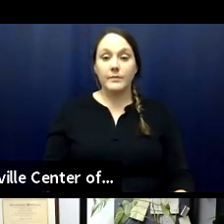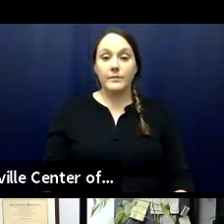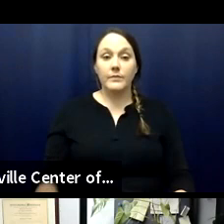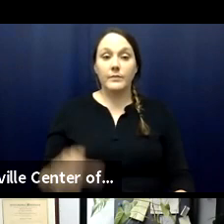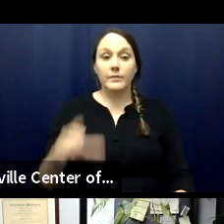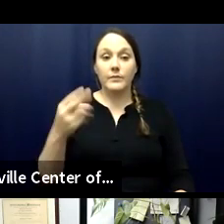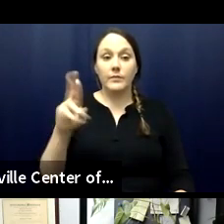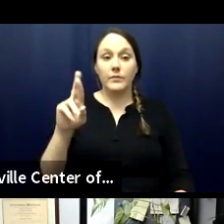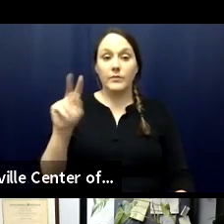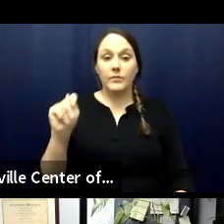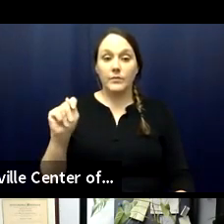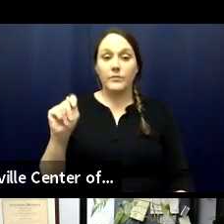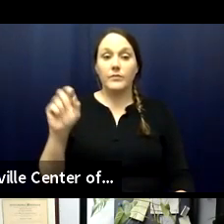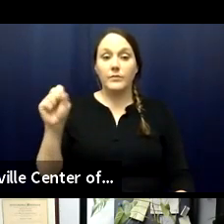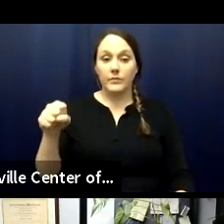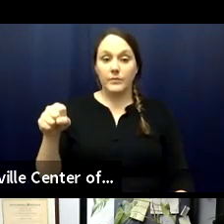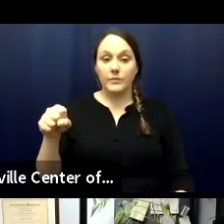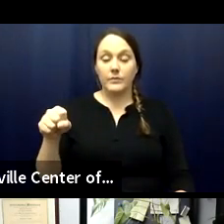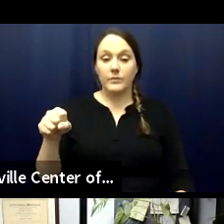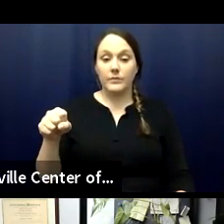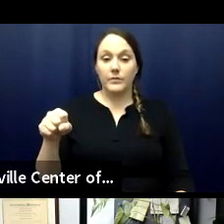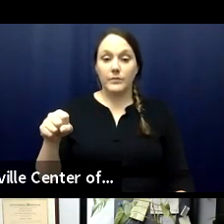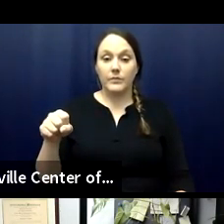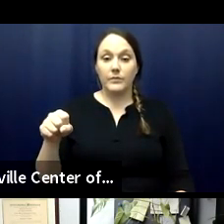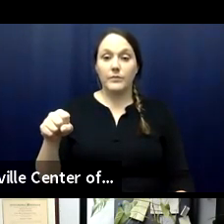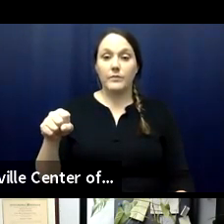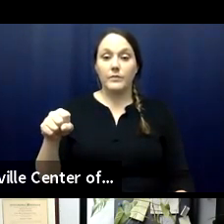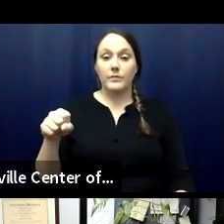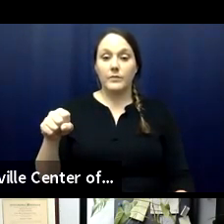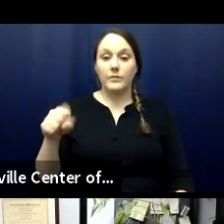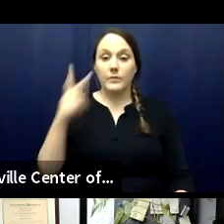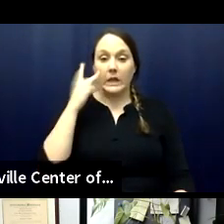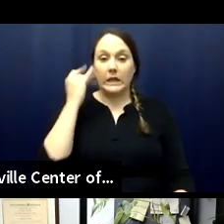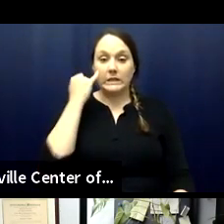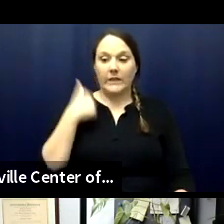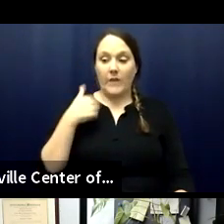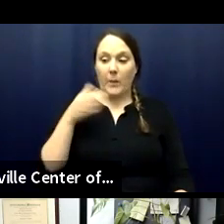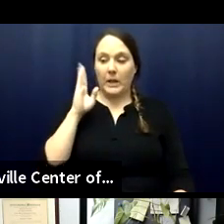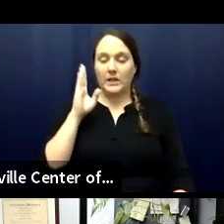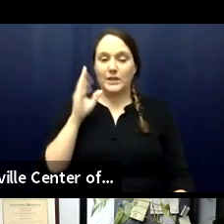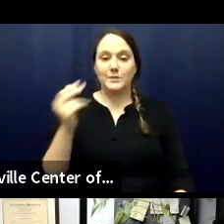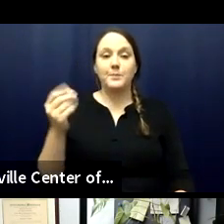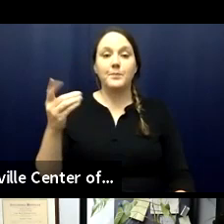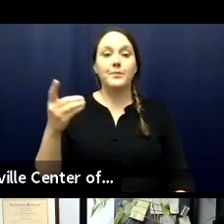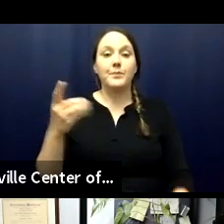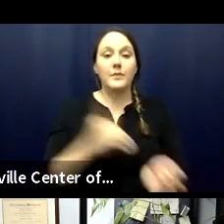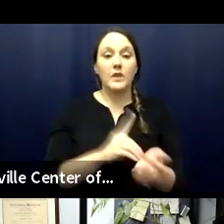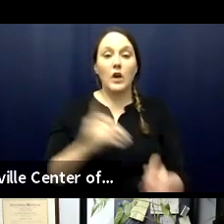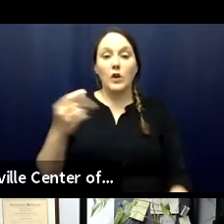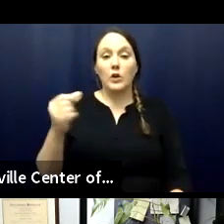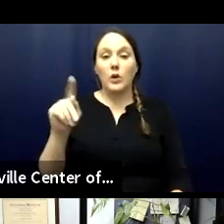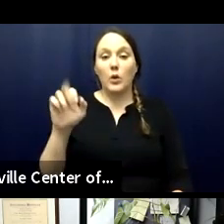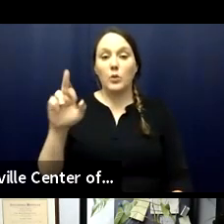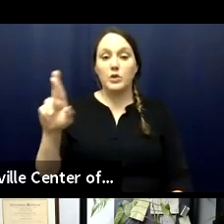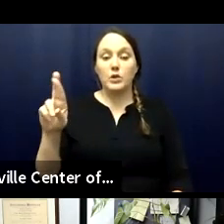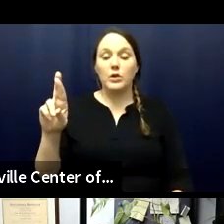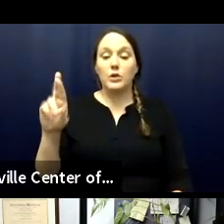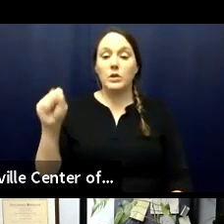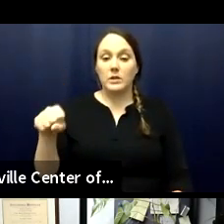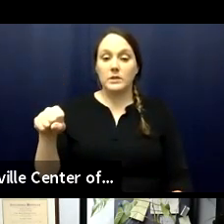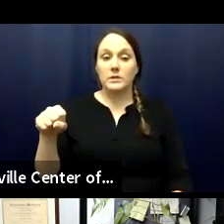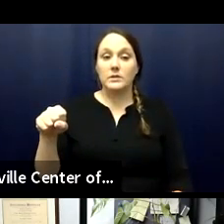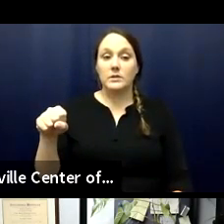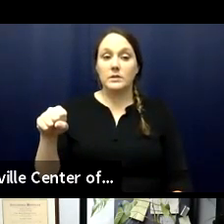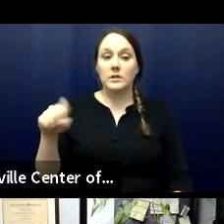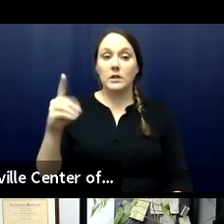Dr. Hurd? Yes. See if I'm paying attention too. Dr. Gocher? Yes.